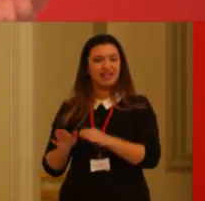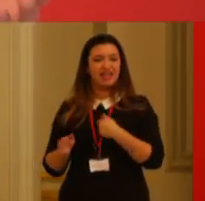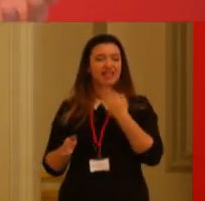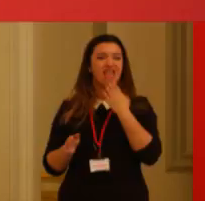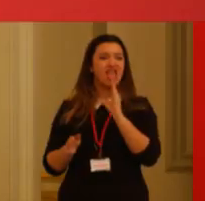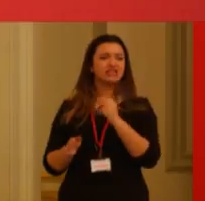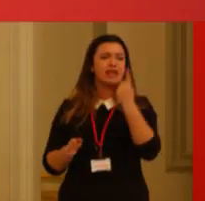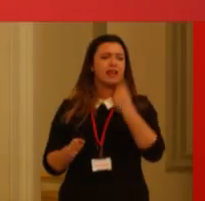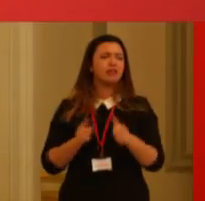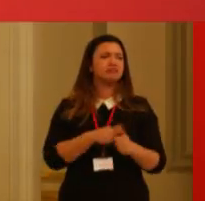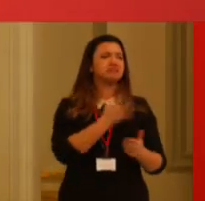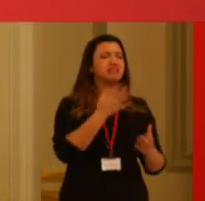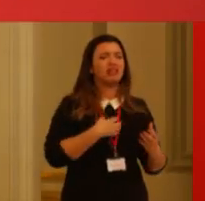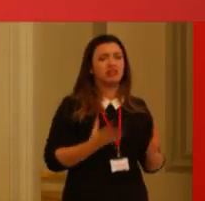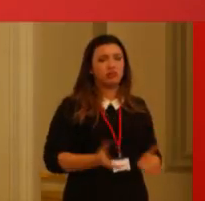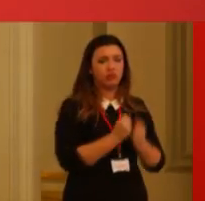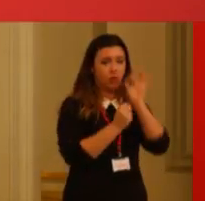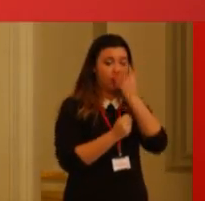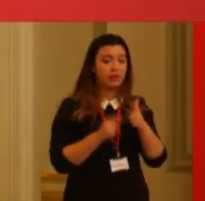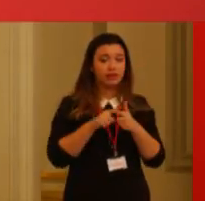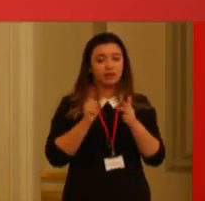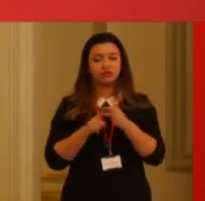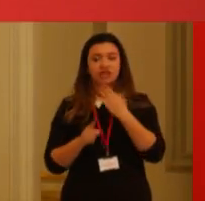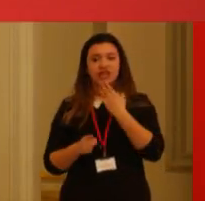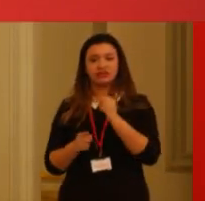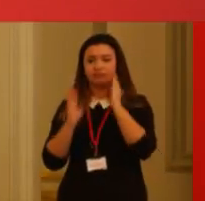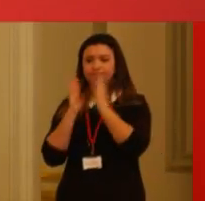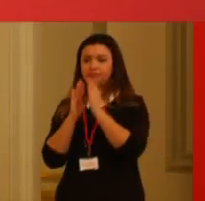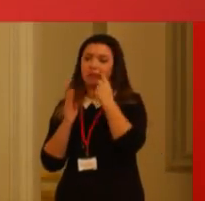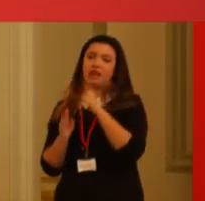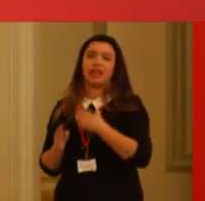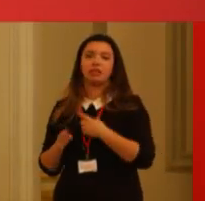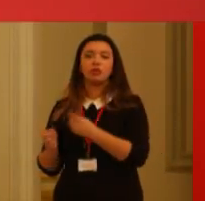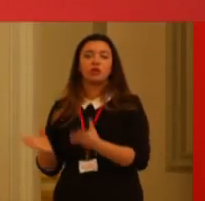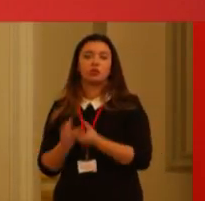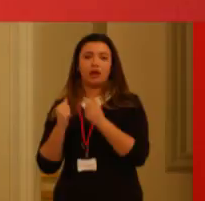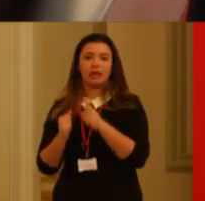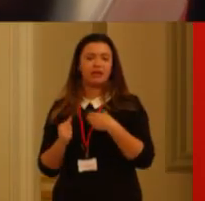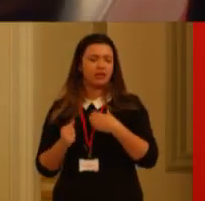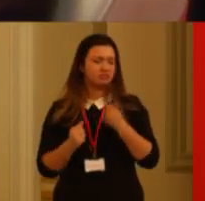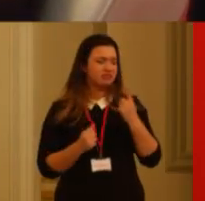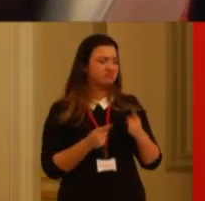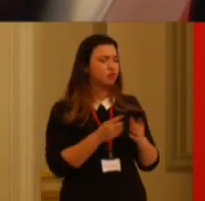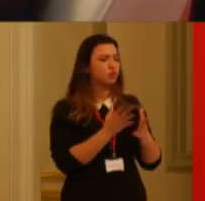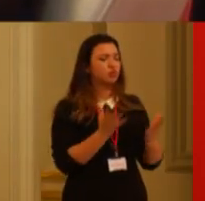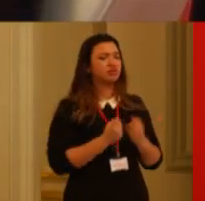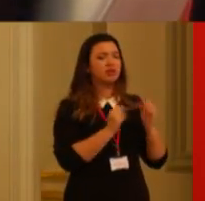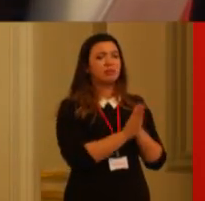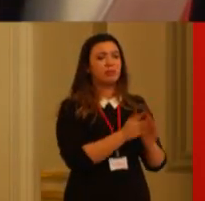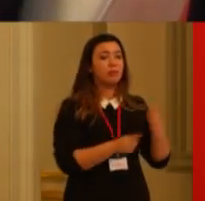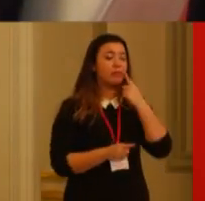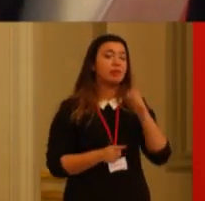fourth sphere, and they're the underprivileged ones. The ones in the core, they're more okay with it.